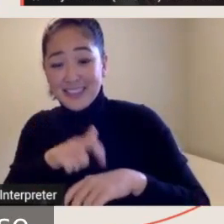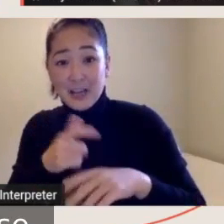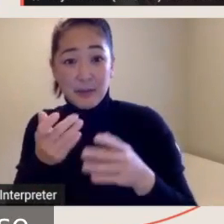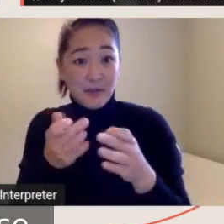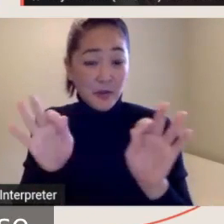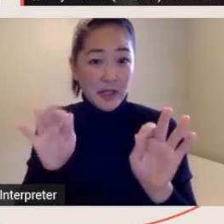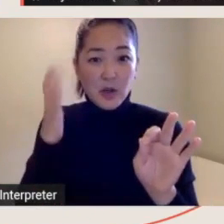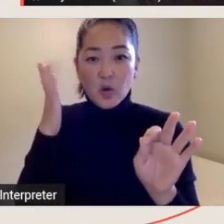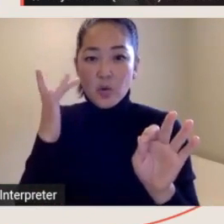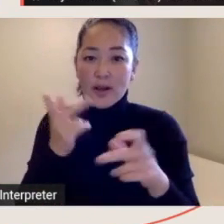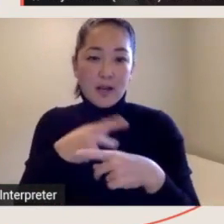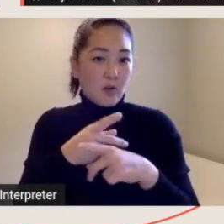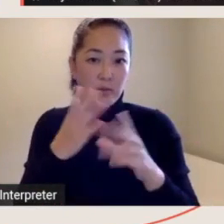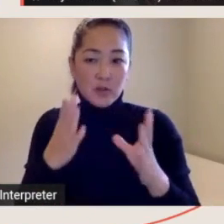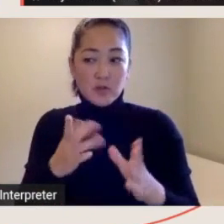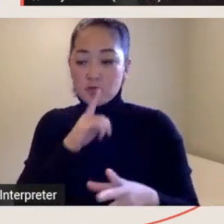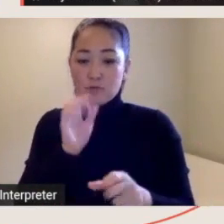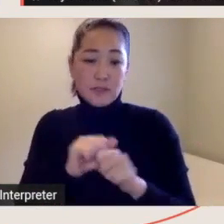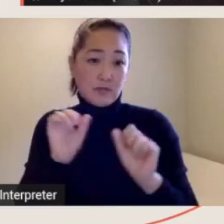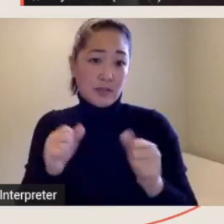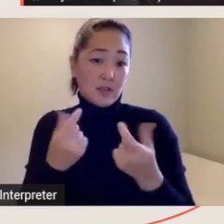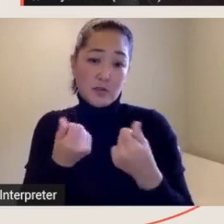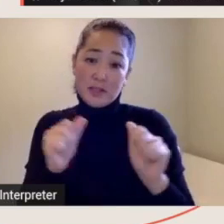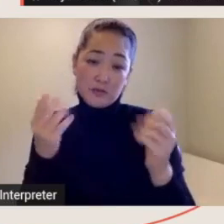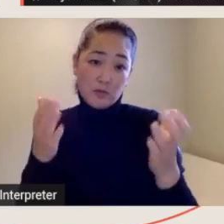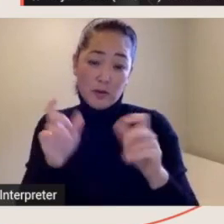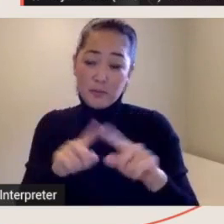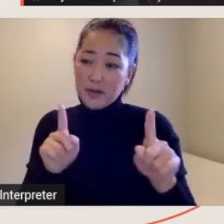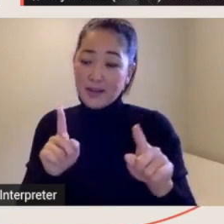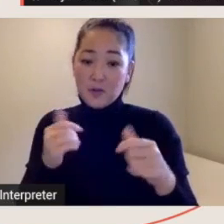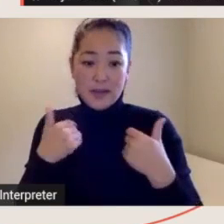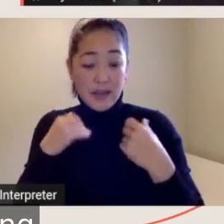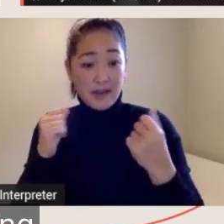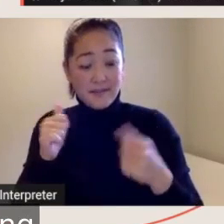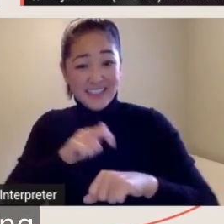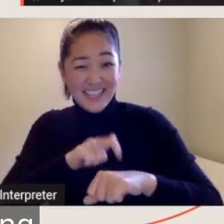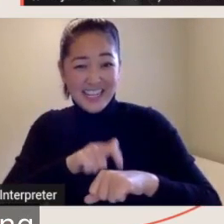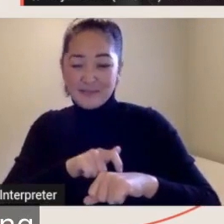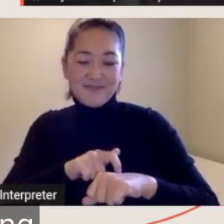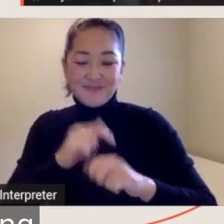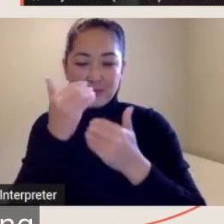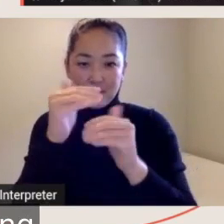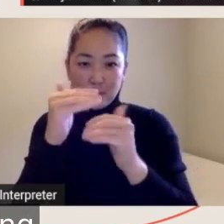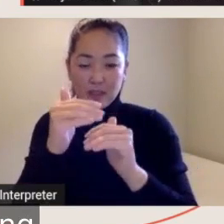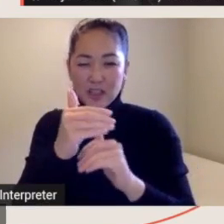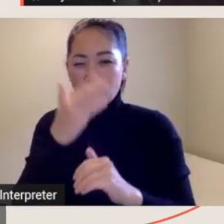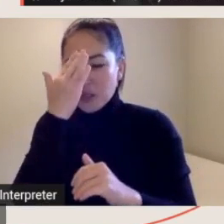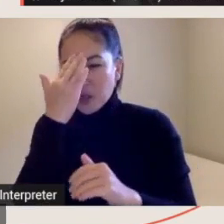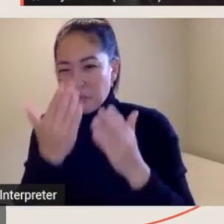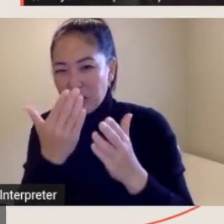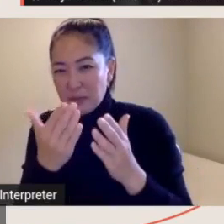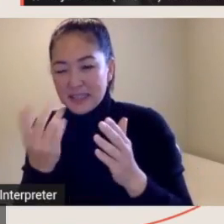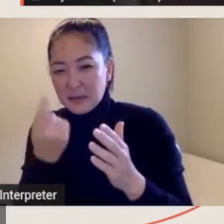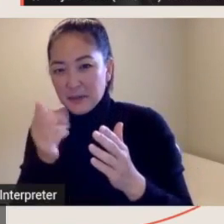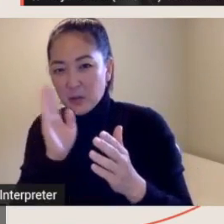we were the producer, so we could really do whatever we wanted, but we didn't have all the time in the world. So we knew that something might have happened, and at